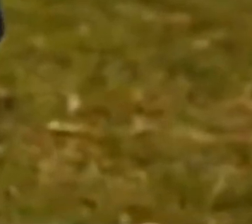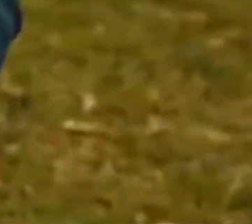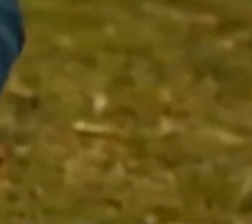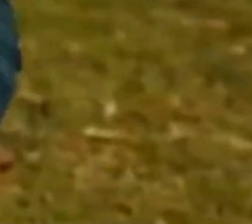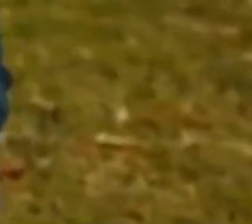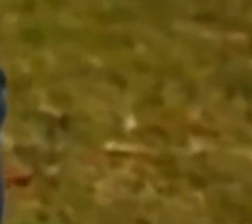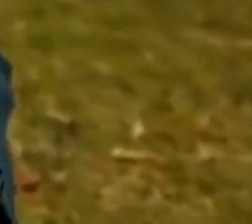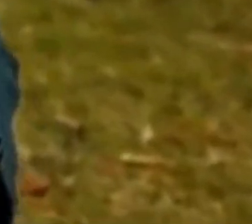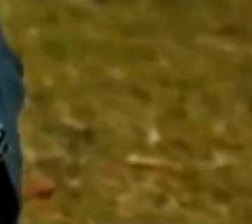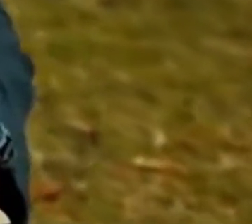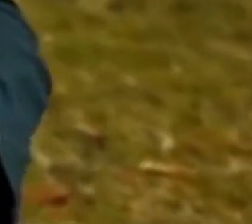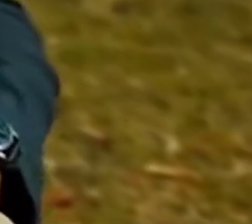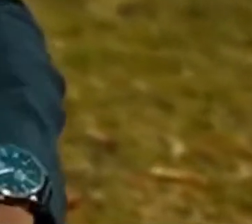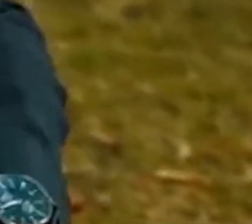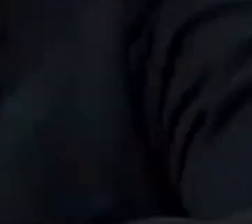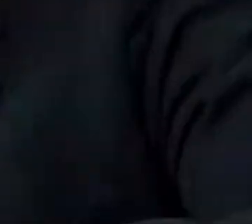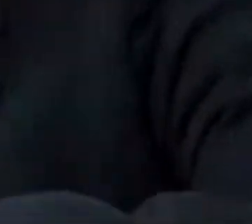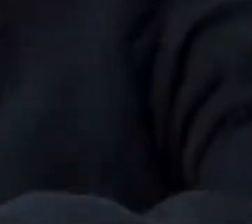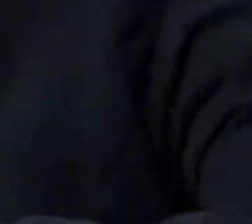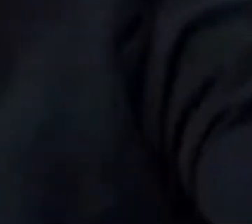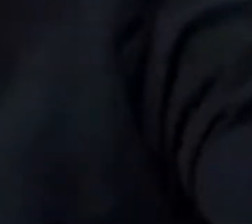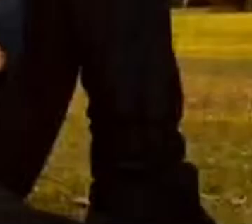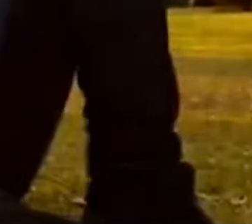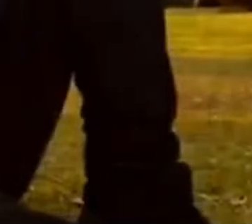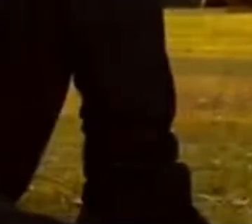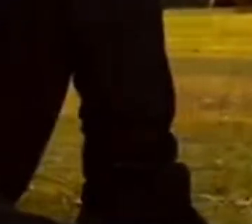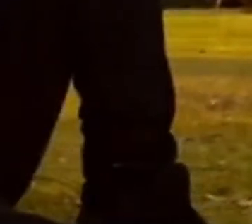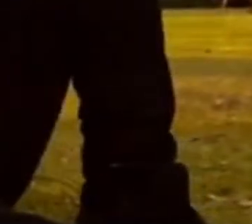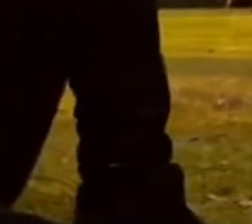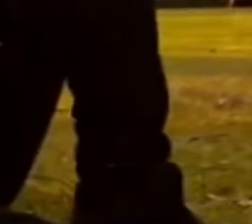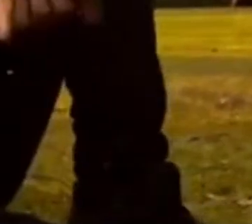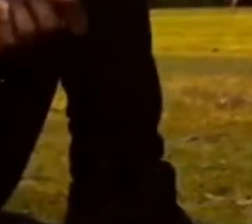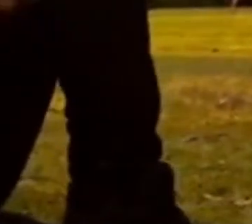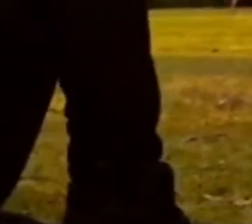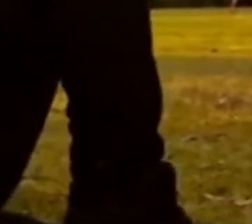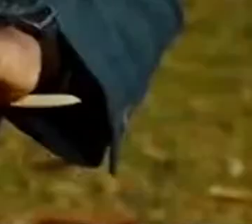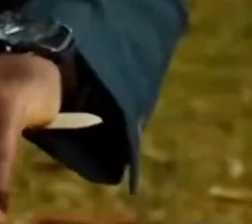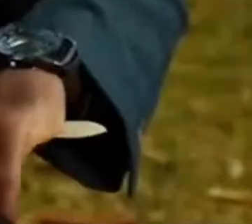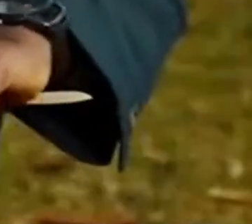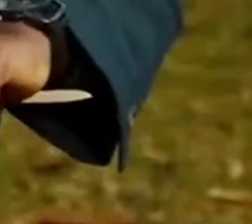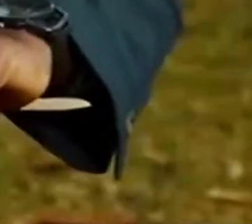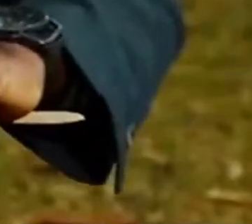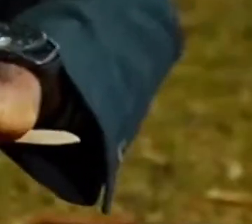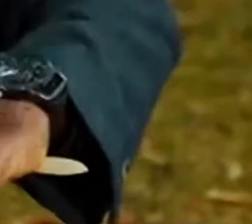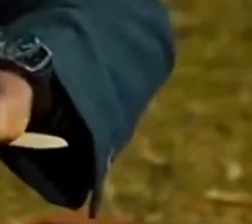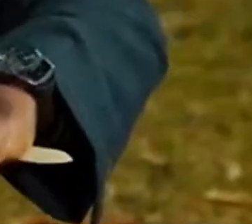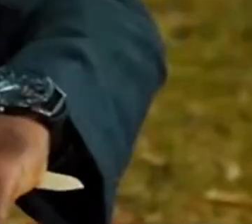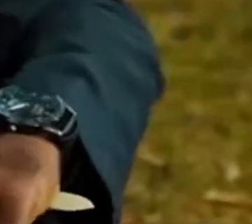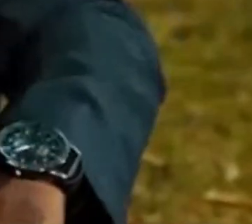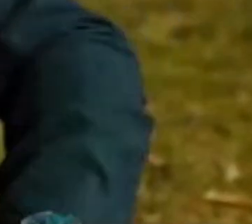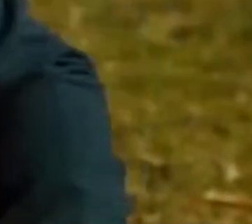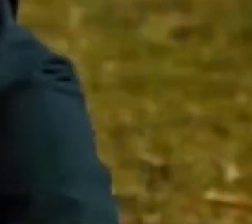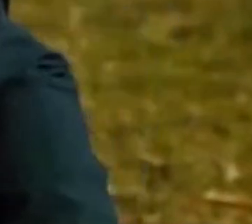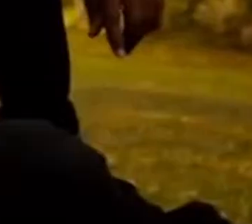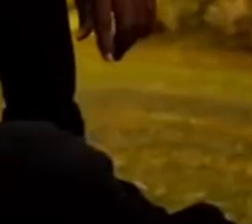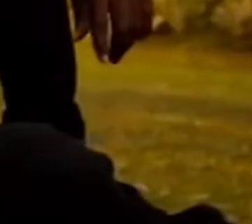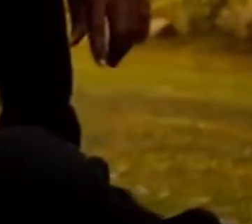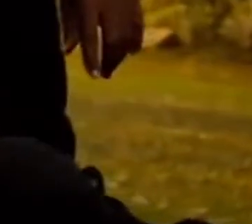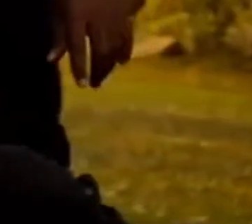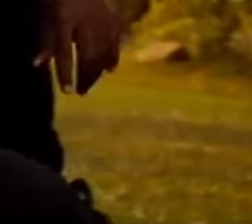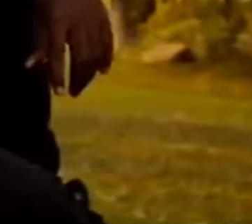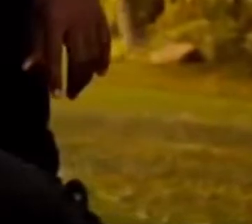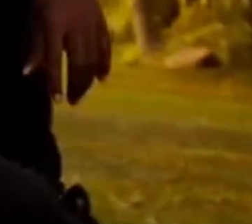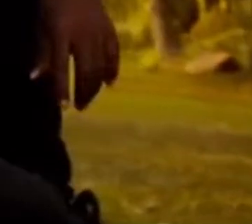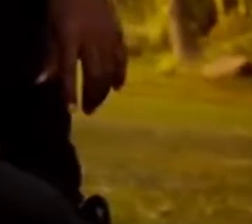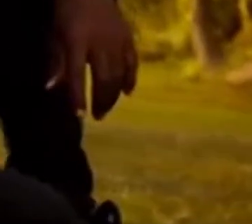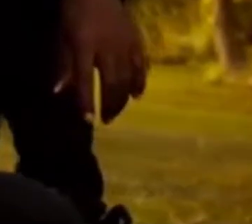bale chula, ma big artist mashiwa chinch, chilenga fama shows bambi ale dula, bambi bale senda feli yonse baba pera. Benda